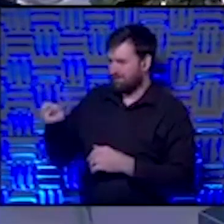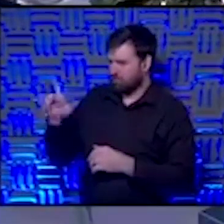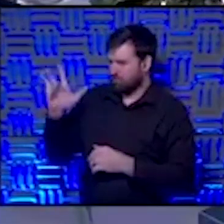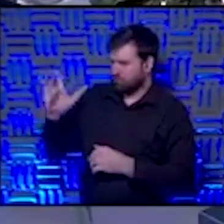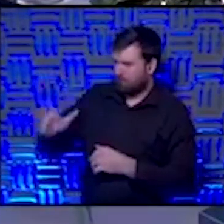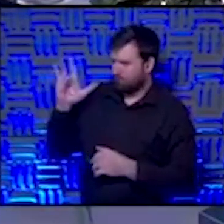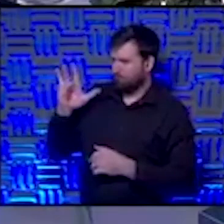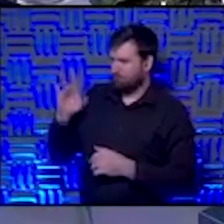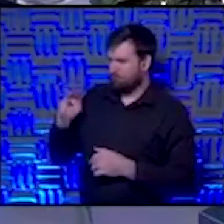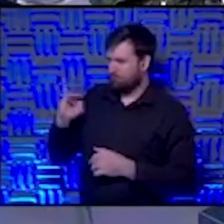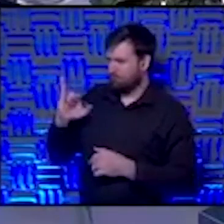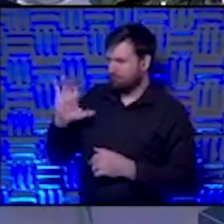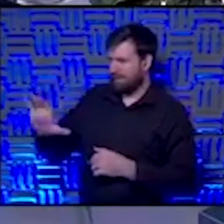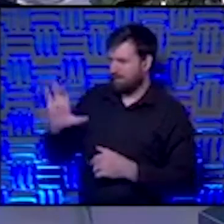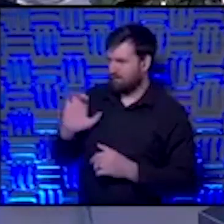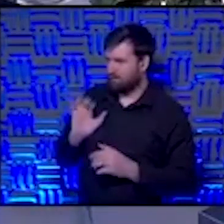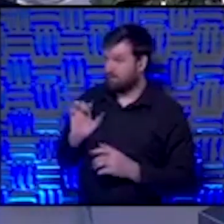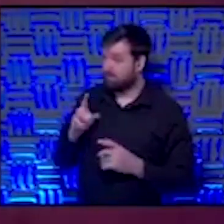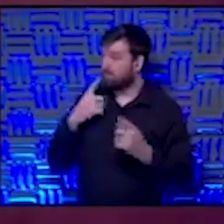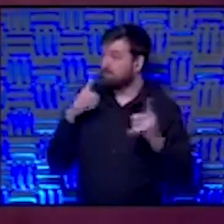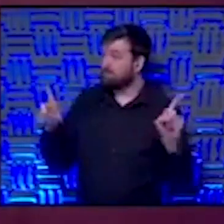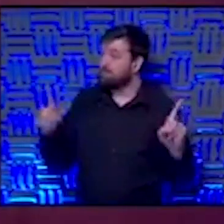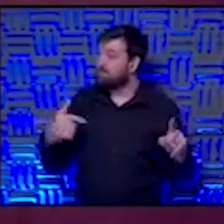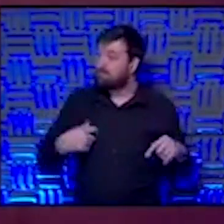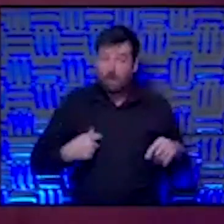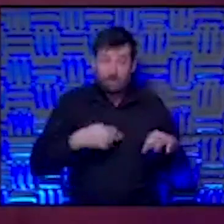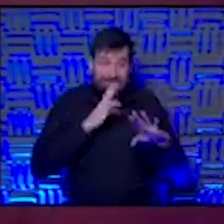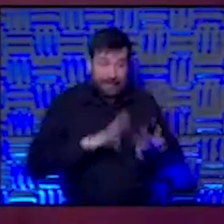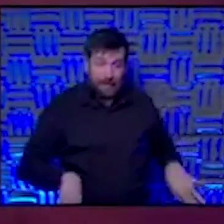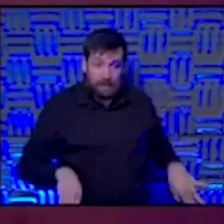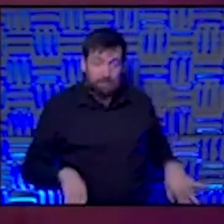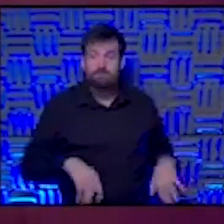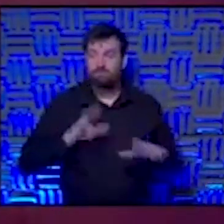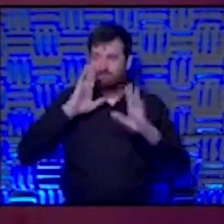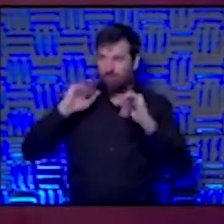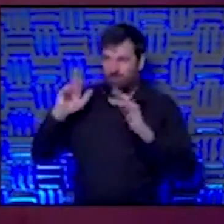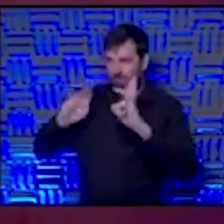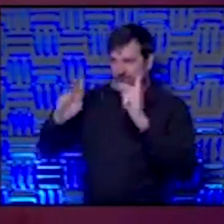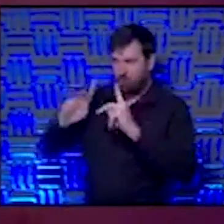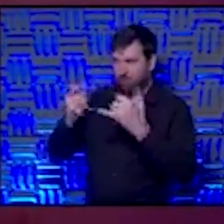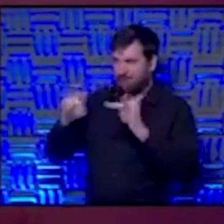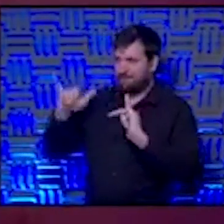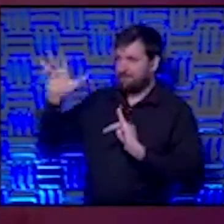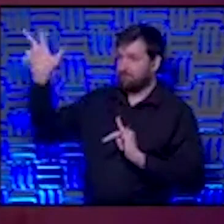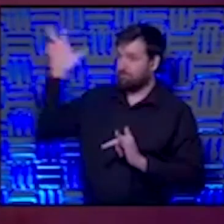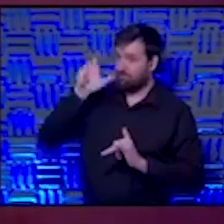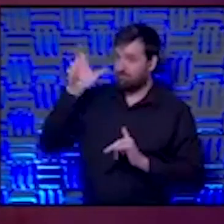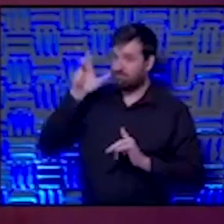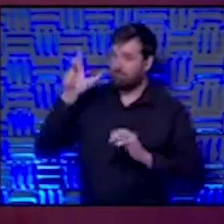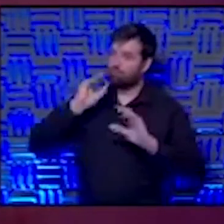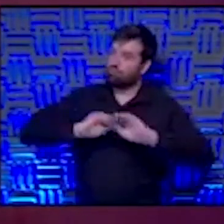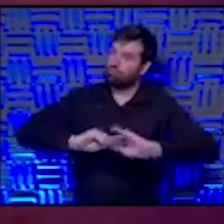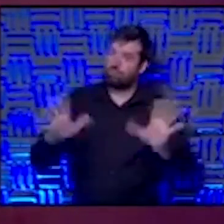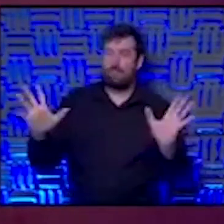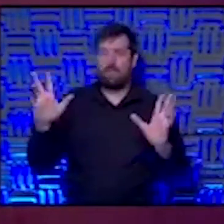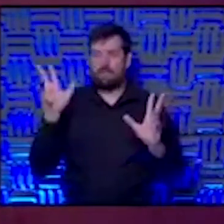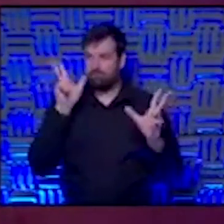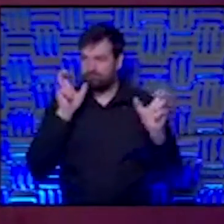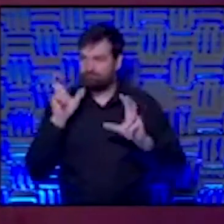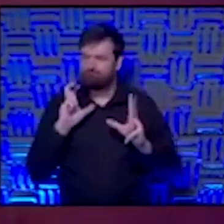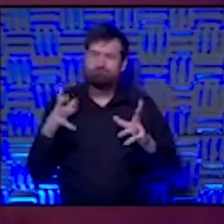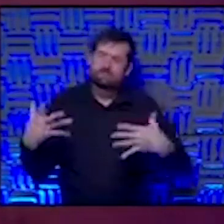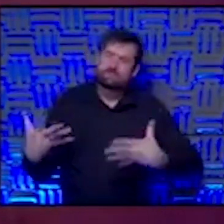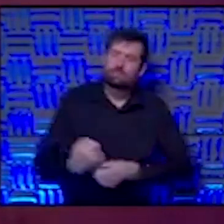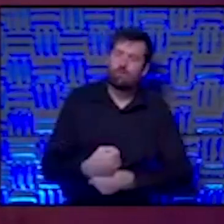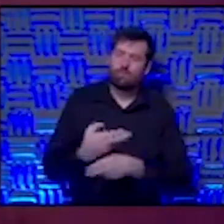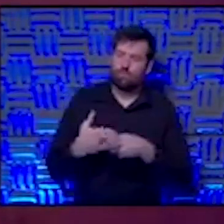button on your mic right there in front of you. There you go. Oh, it was well silent. done. Hopefully people still heard the brilliant analysis you just gave us. Summarize it real quick,